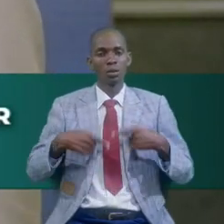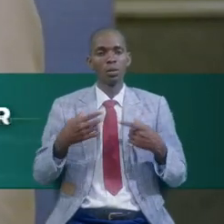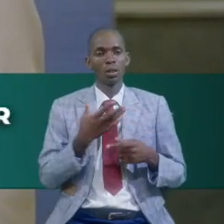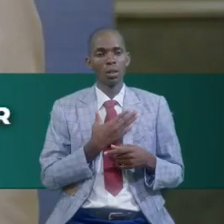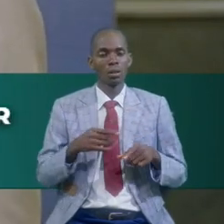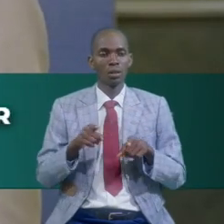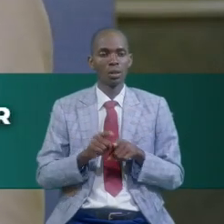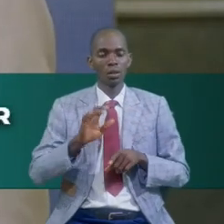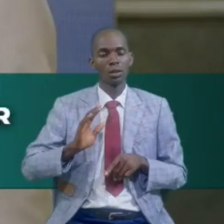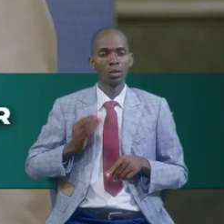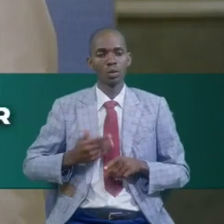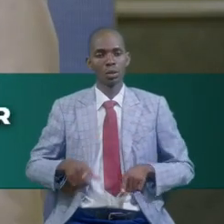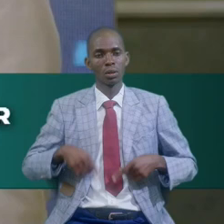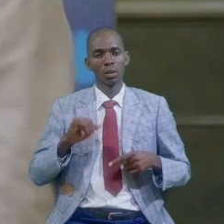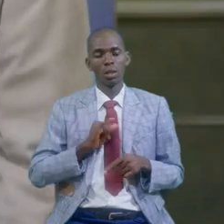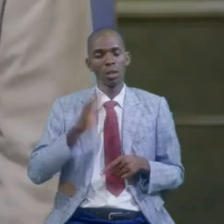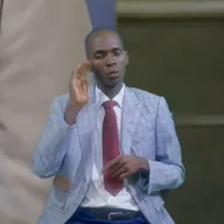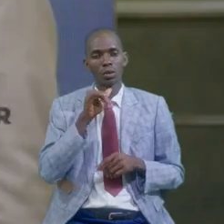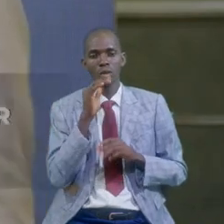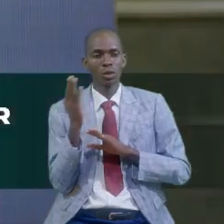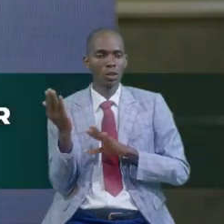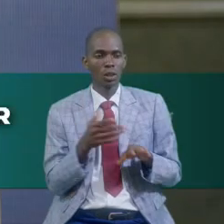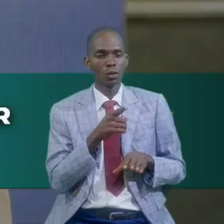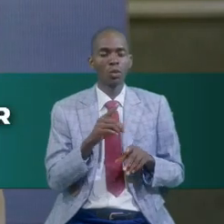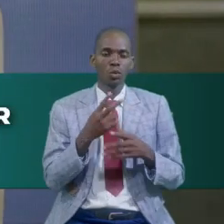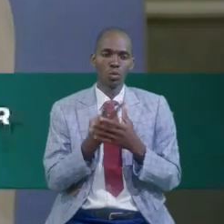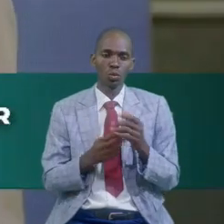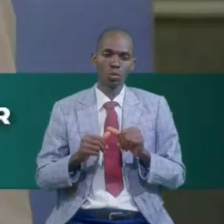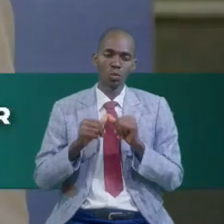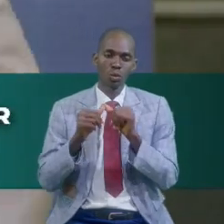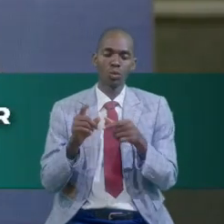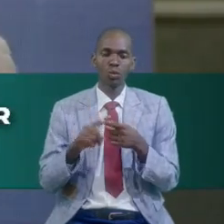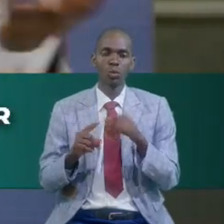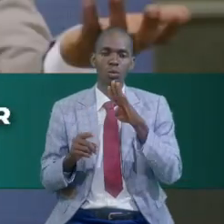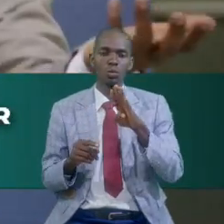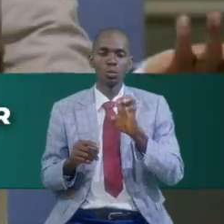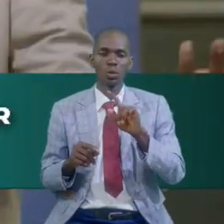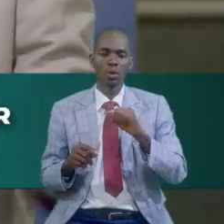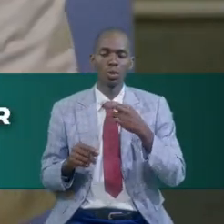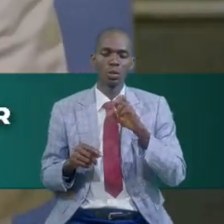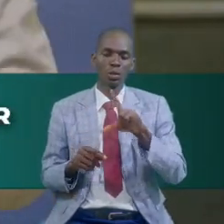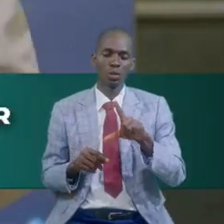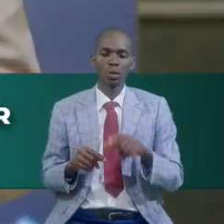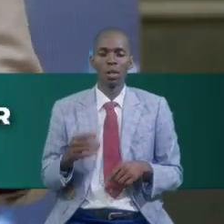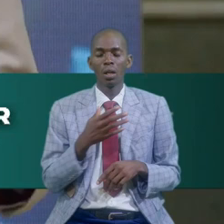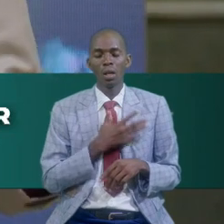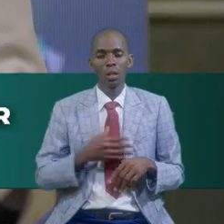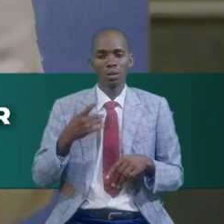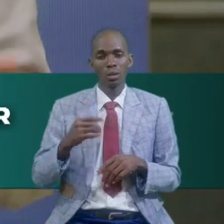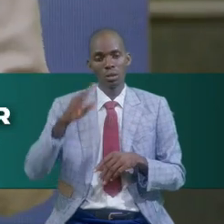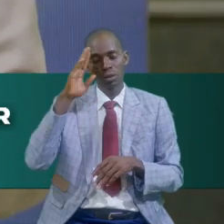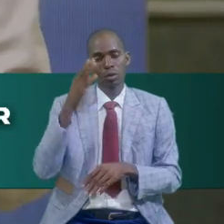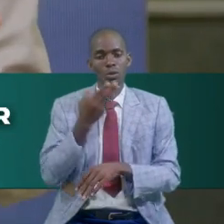went down to Bethel. Look at verse 3. In verse 3, and the sons of the prophets